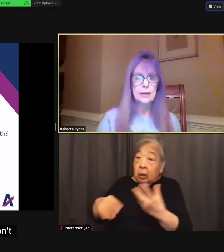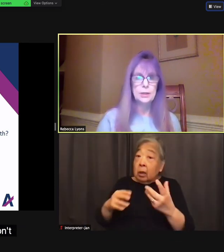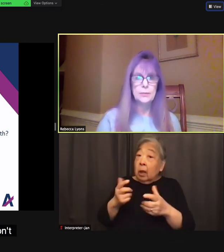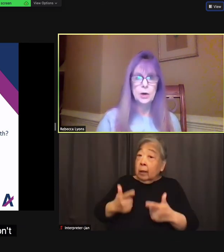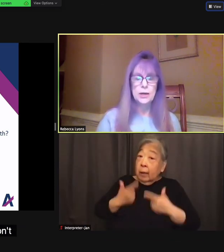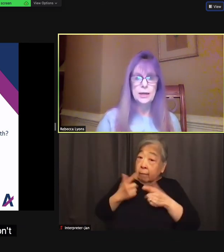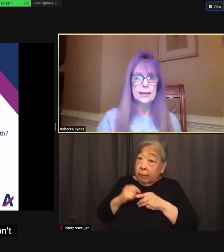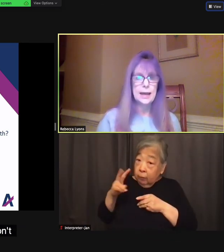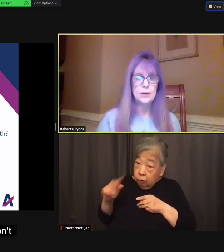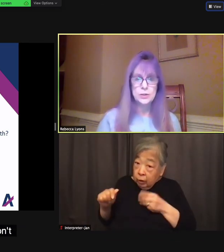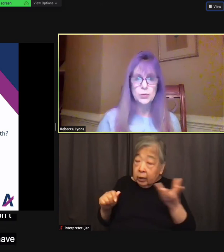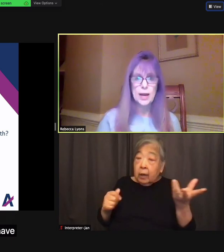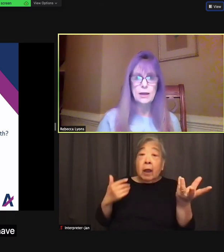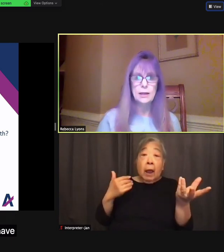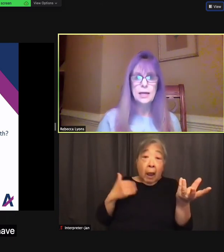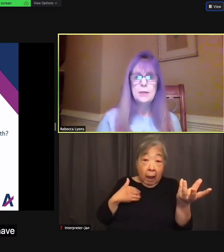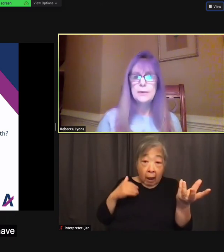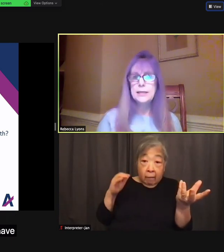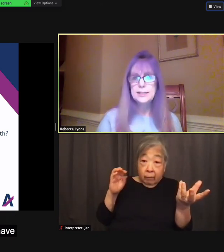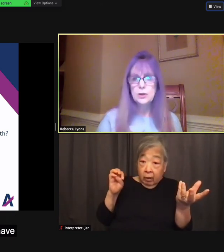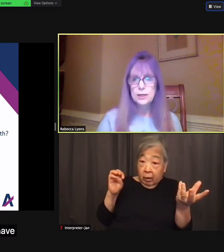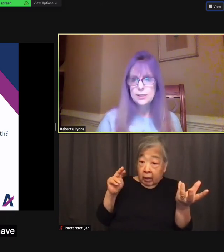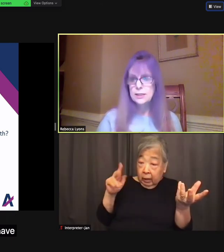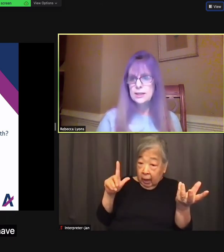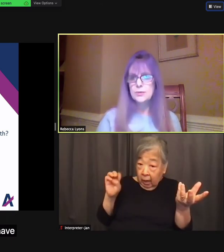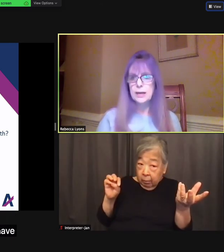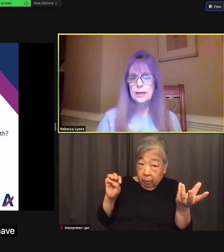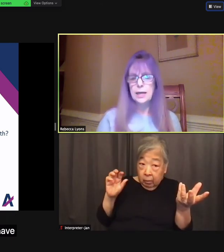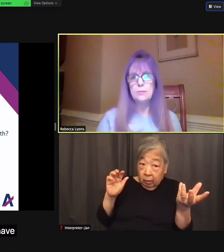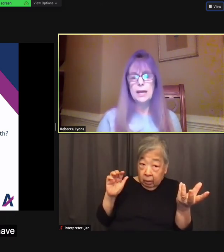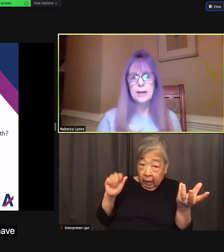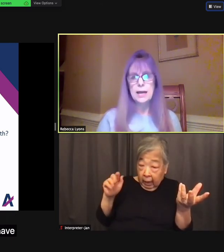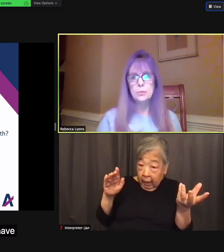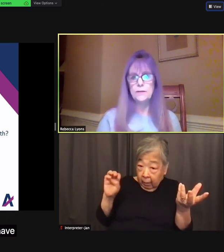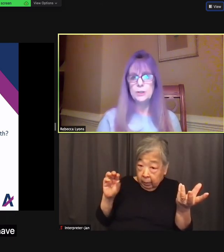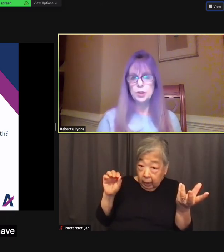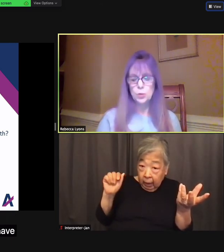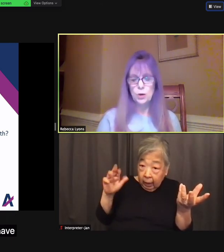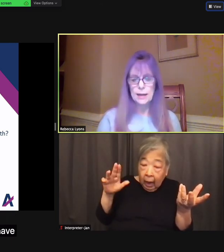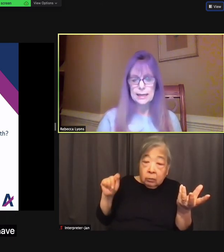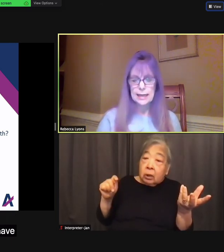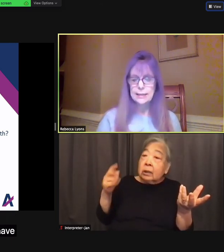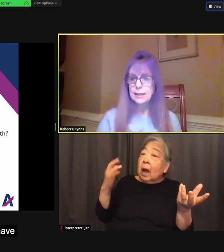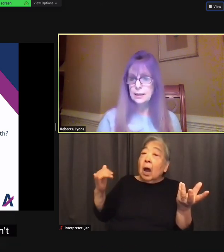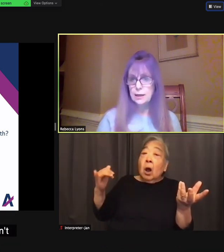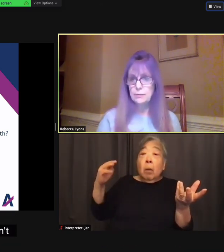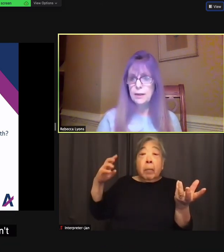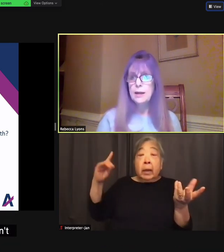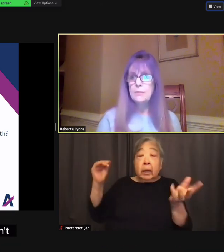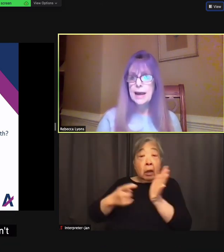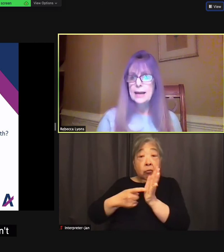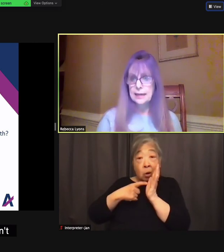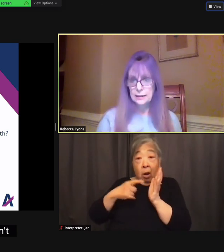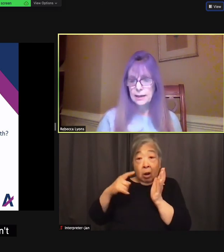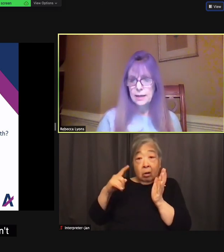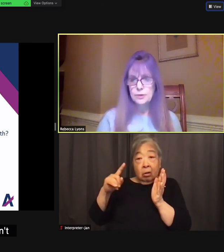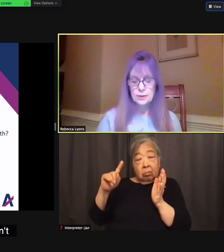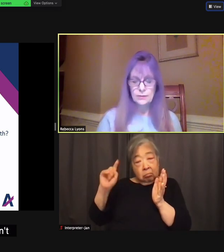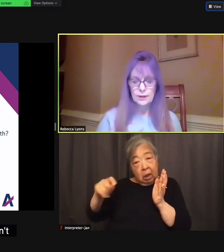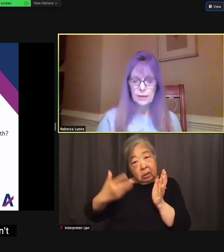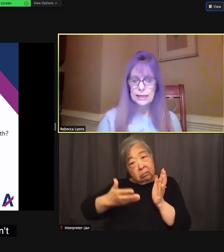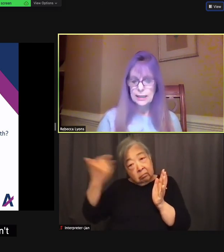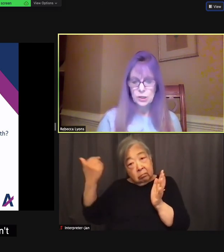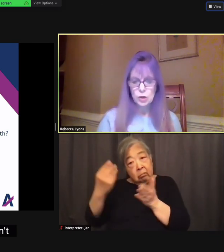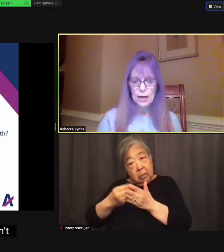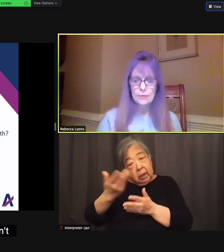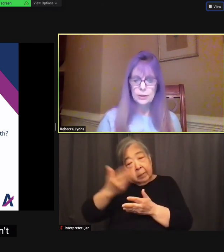an ABLEamerica account as well, because there isn't this Medicaid payback provision where Medicaid can come back and claim some